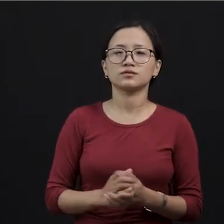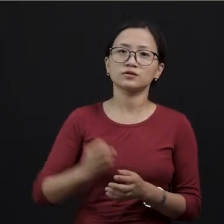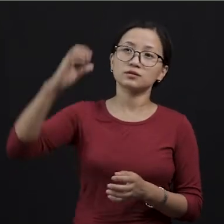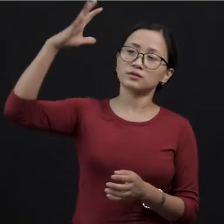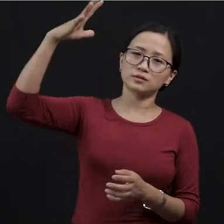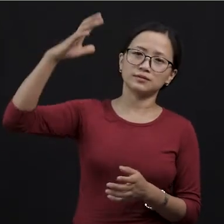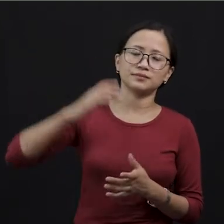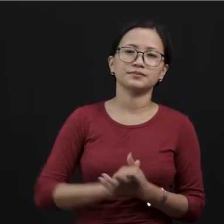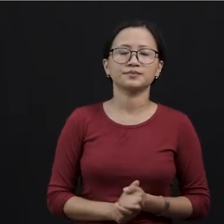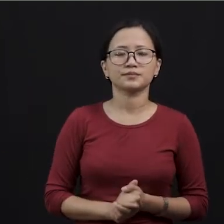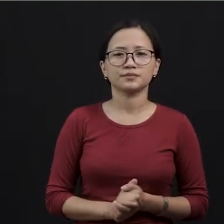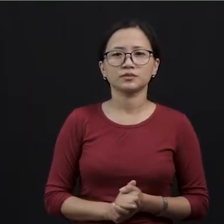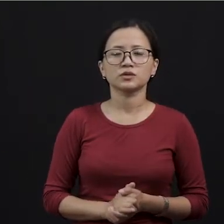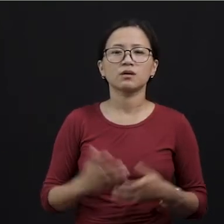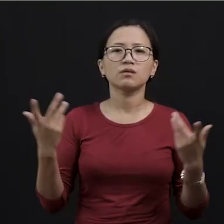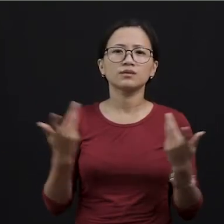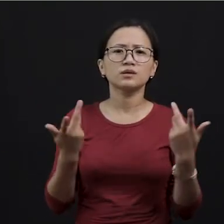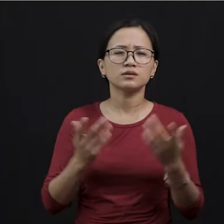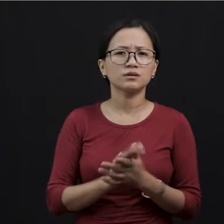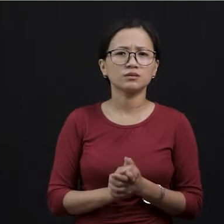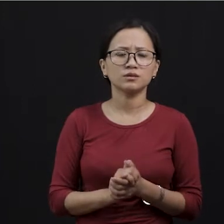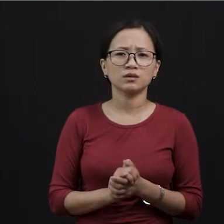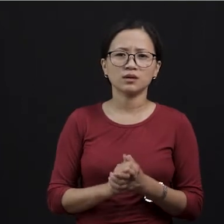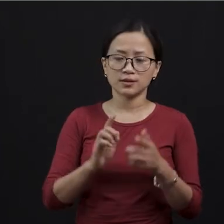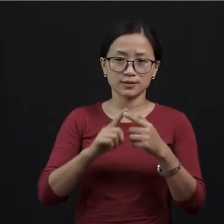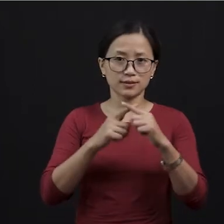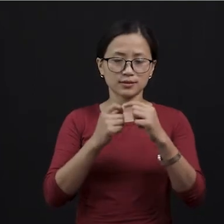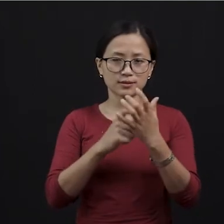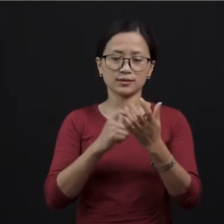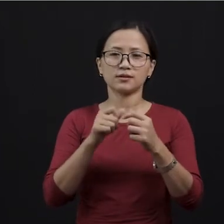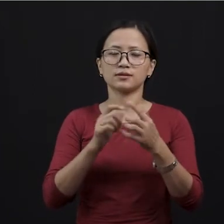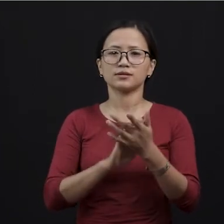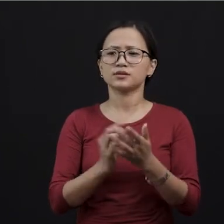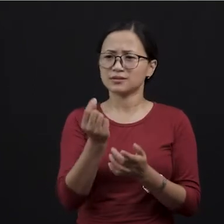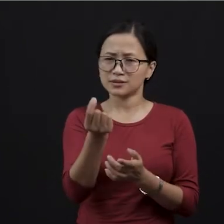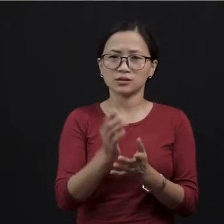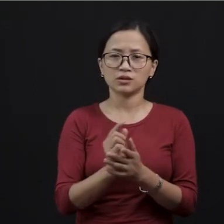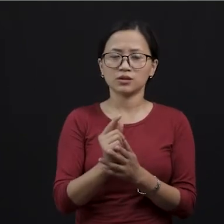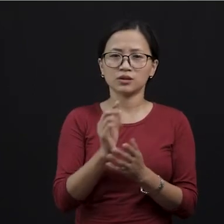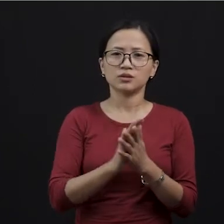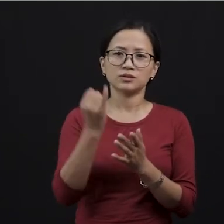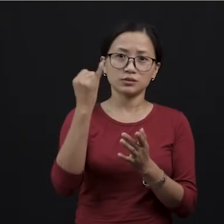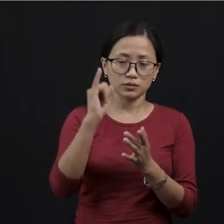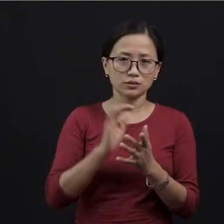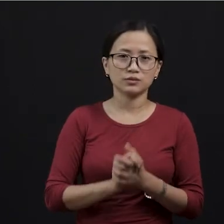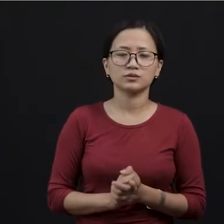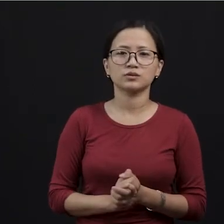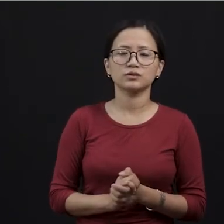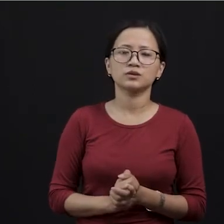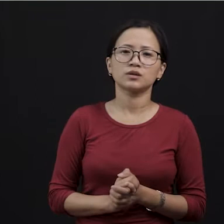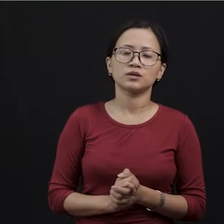sand. And what else? They excrete only very little urine. See, number one, we go